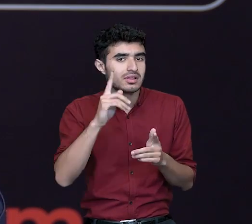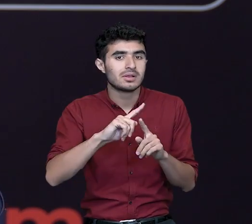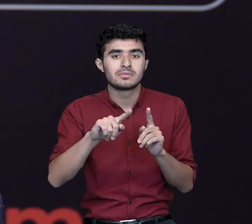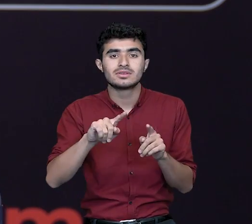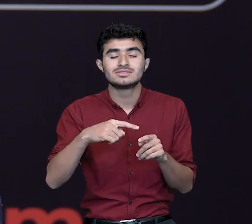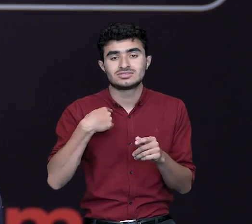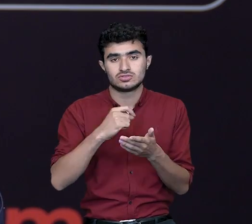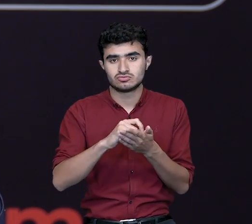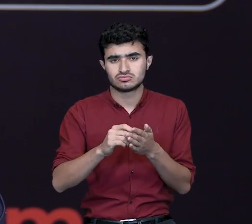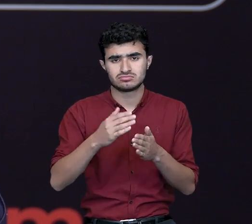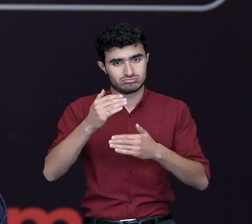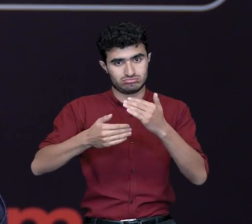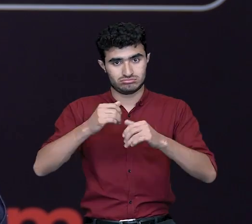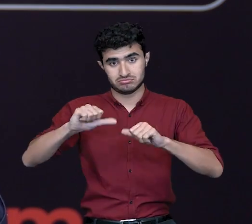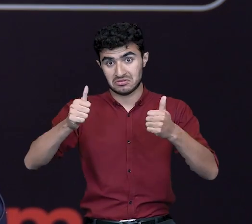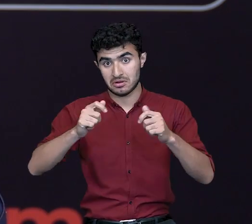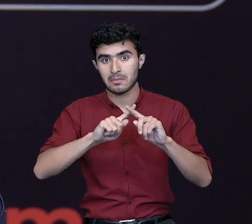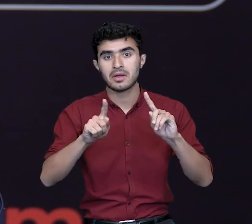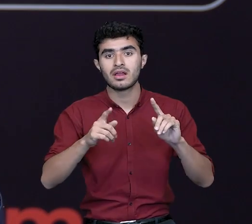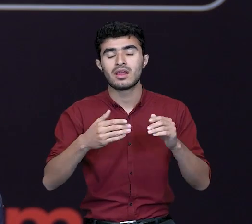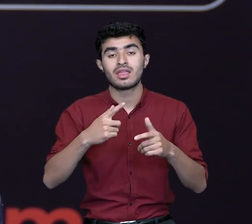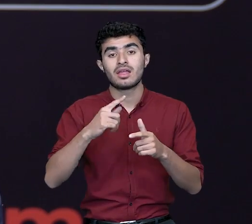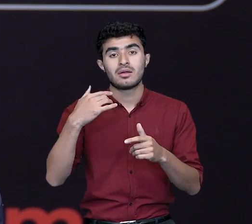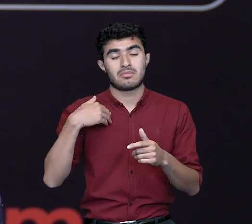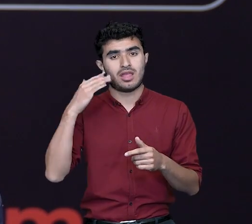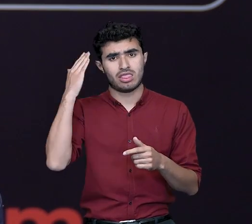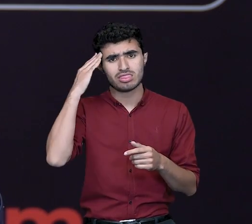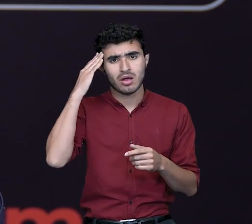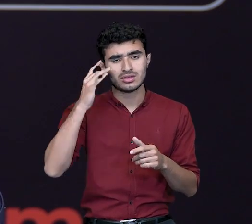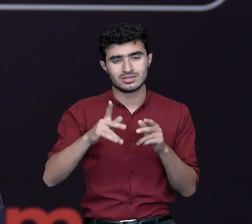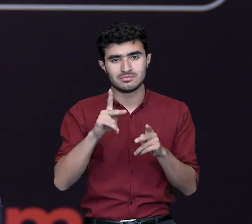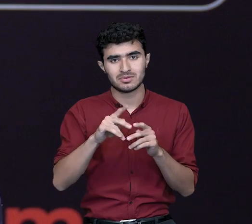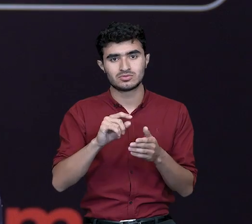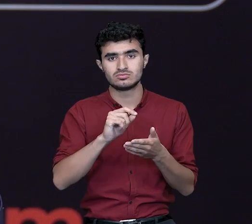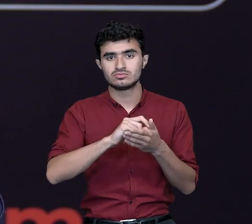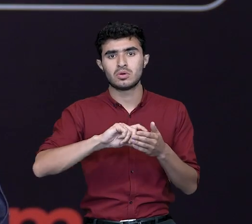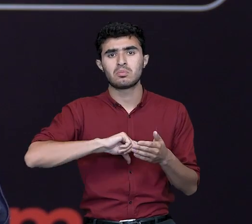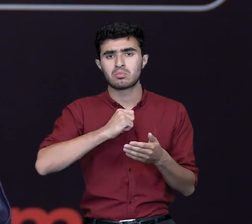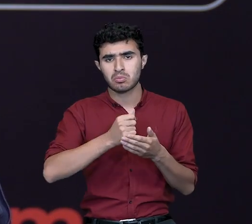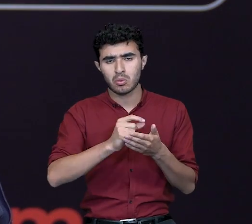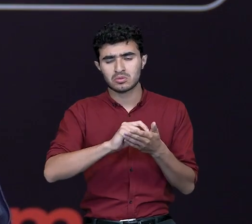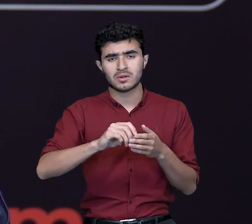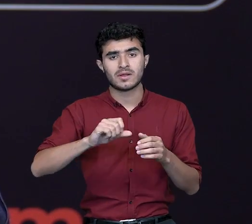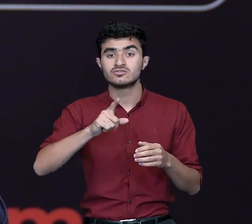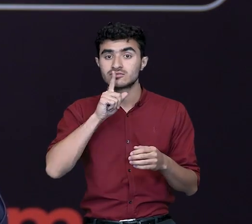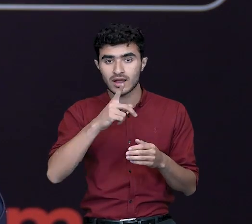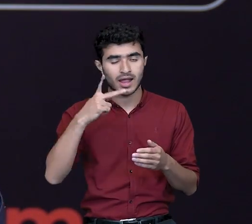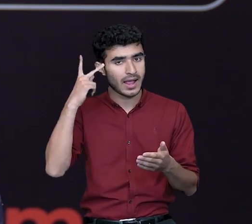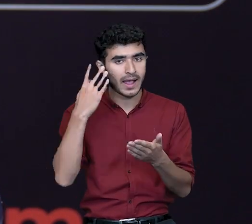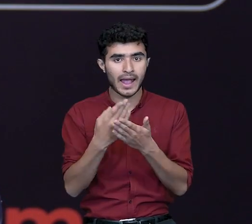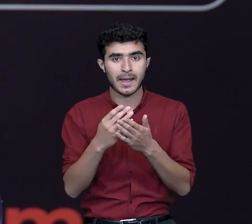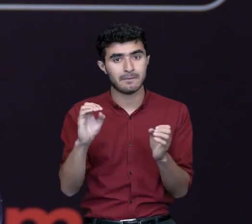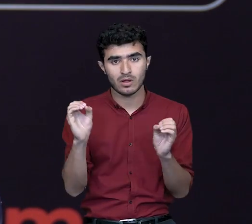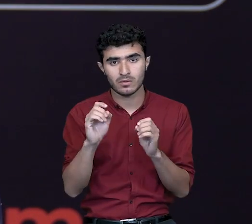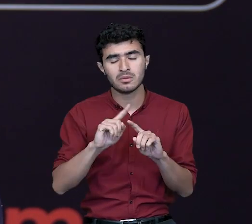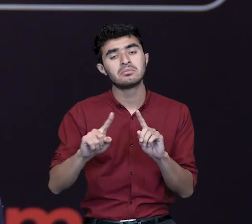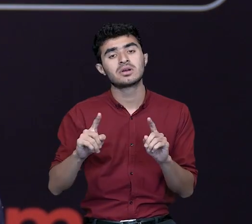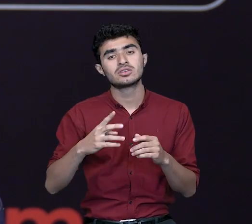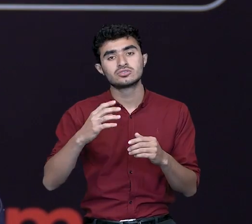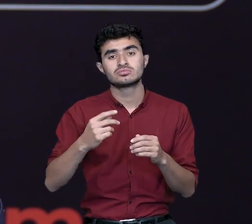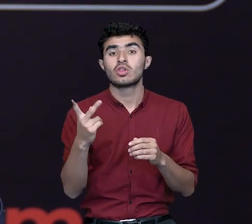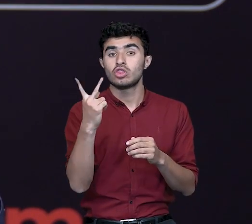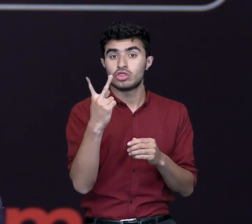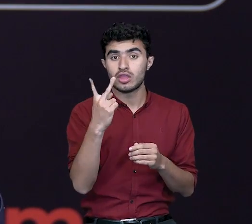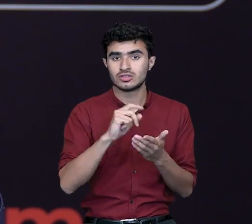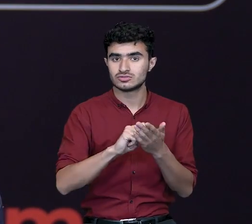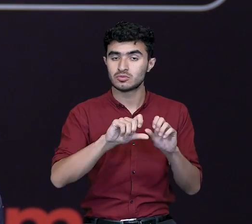I didn't think it would go that far, and I thought that poems won't have that great of an impact. But I've already written a book